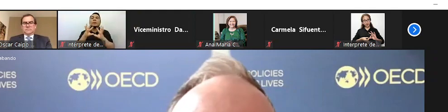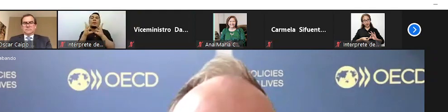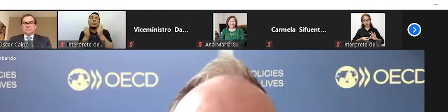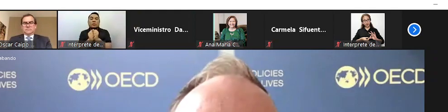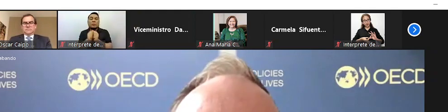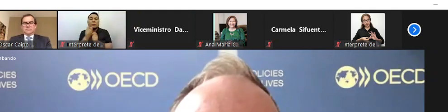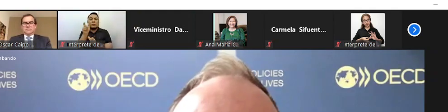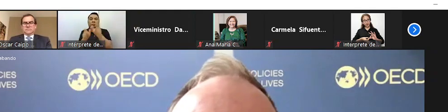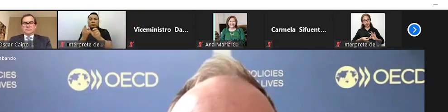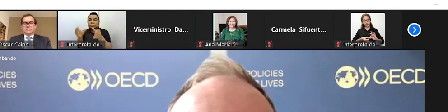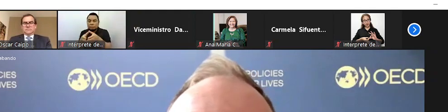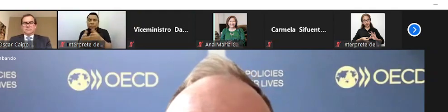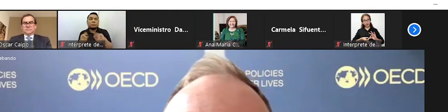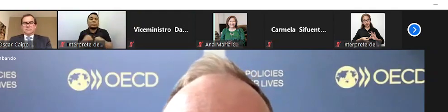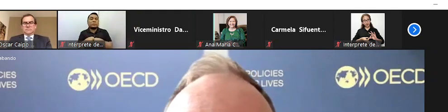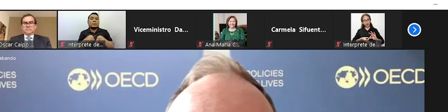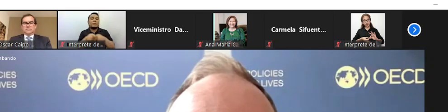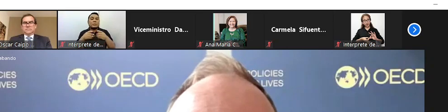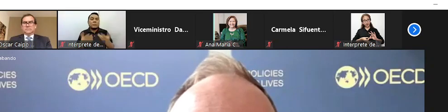really the